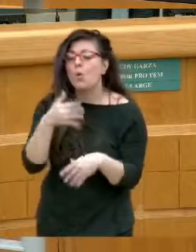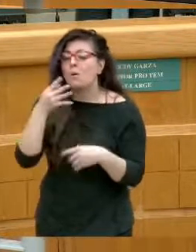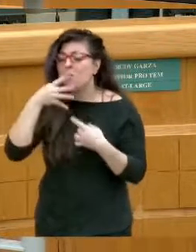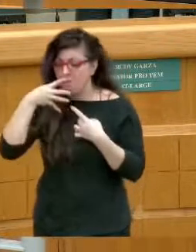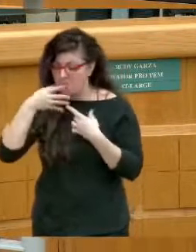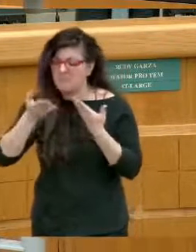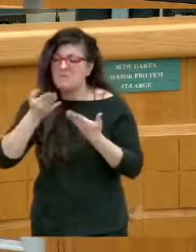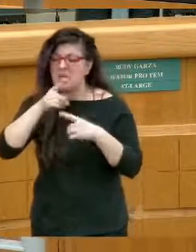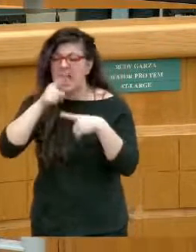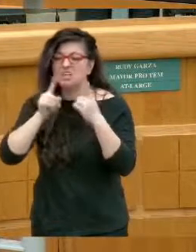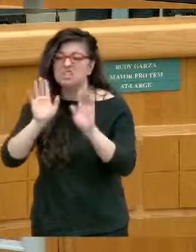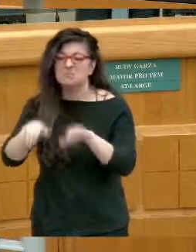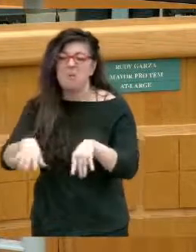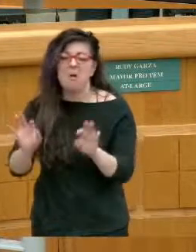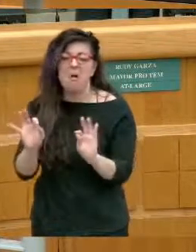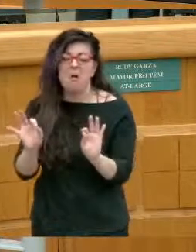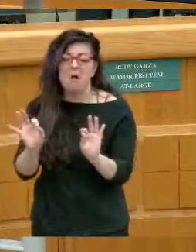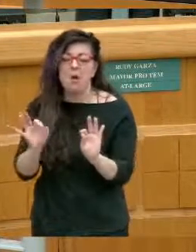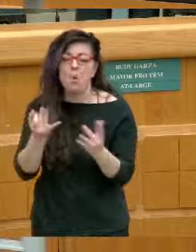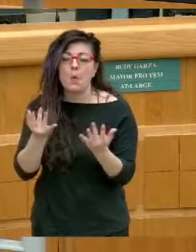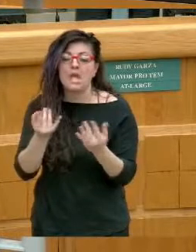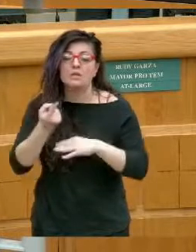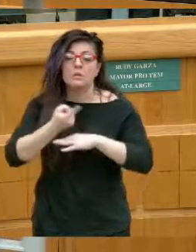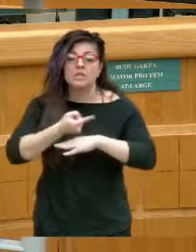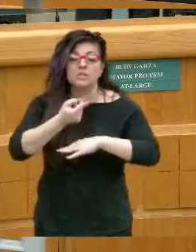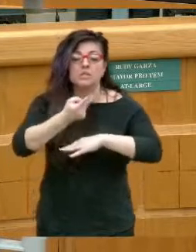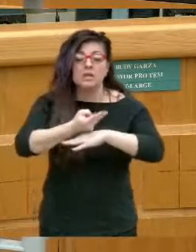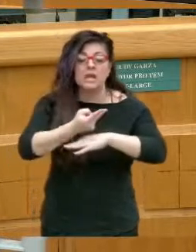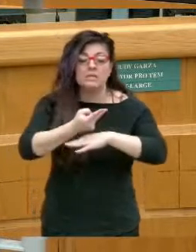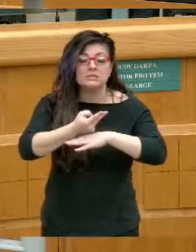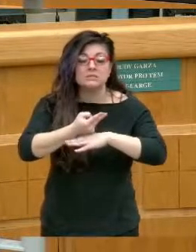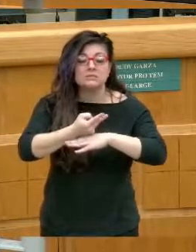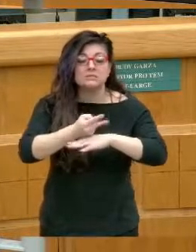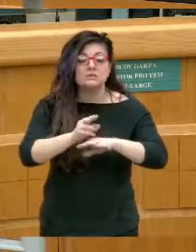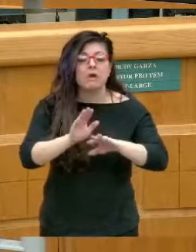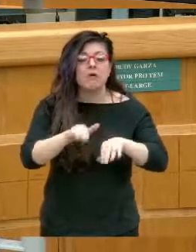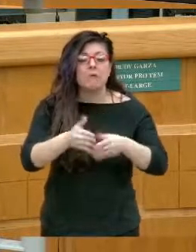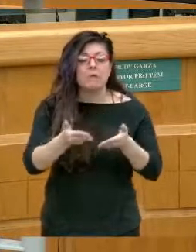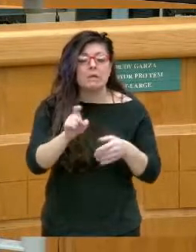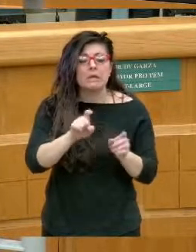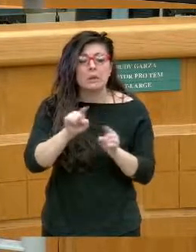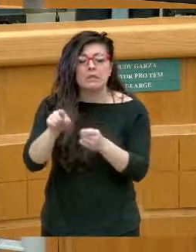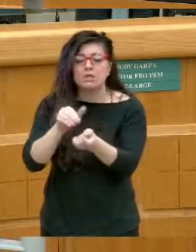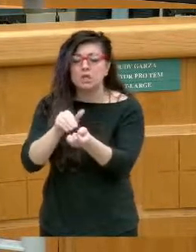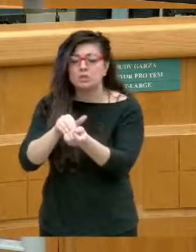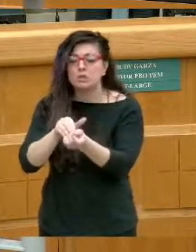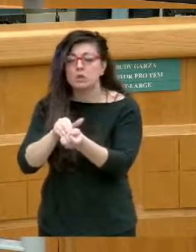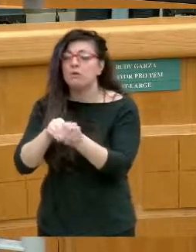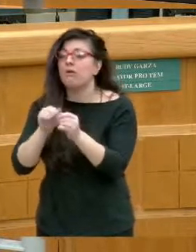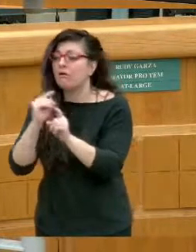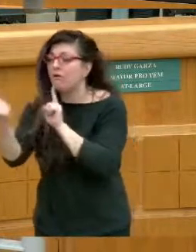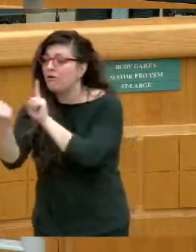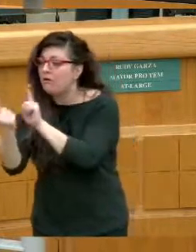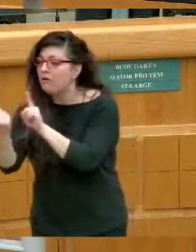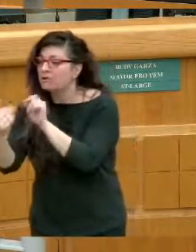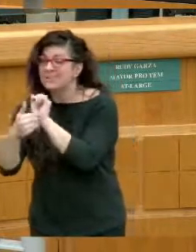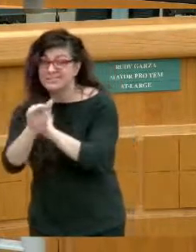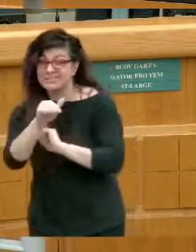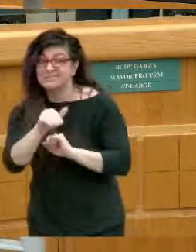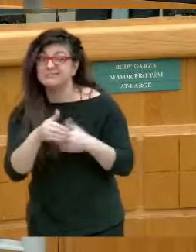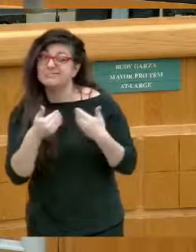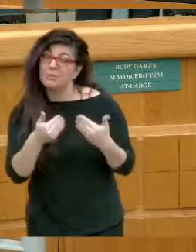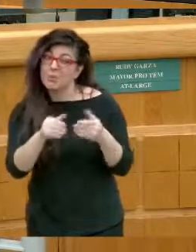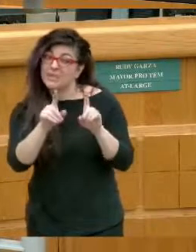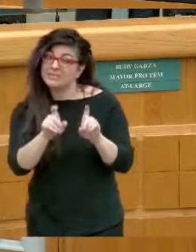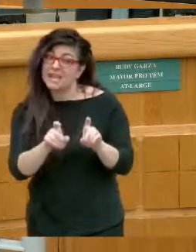something substantial. Then the doctor will recommend that we get a test. It might take a little bit more time to get that test and a little bit more time to